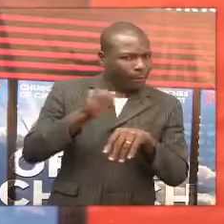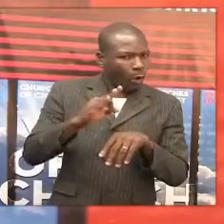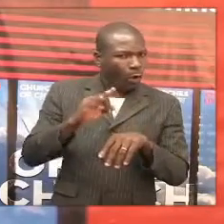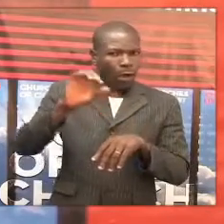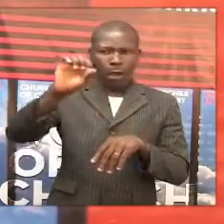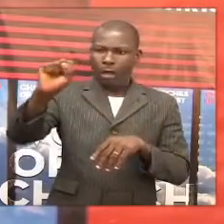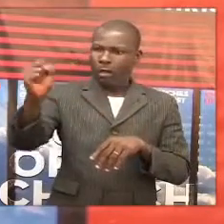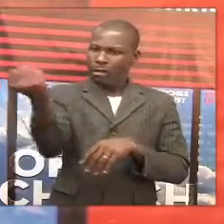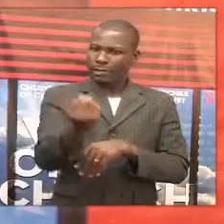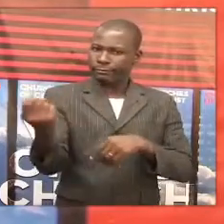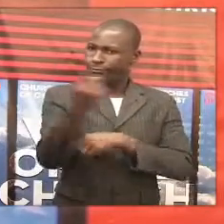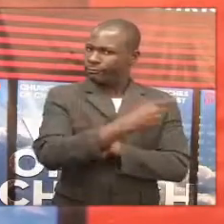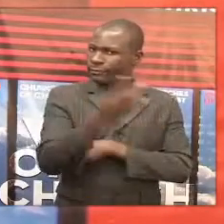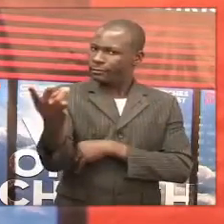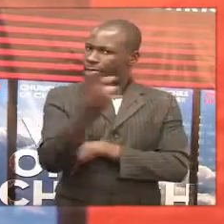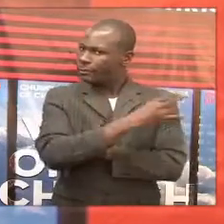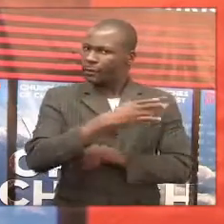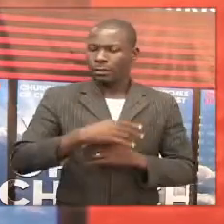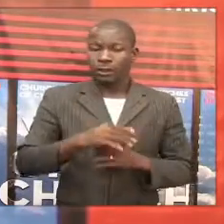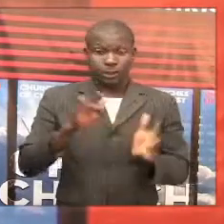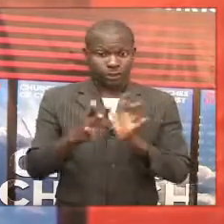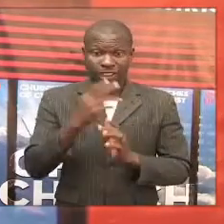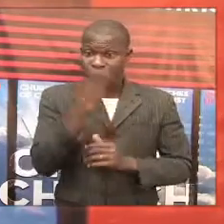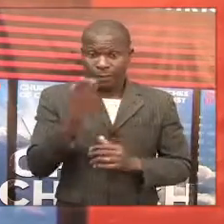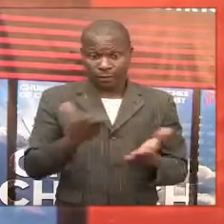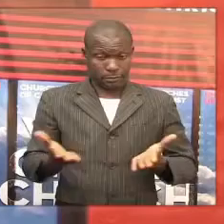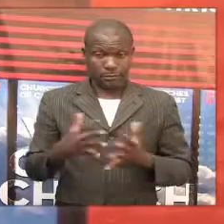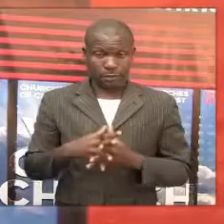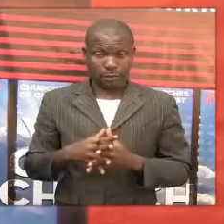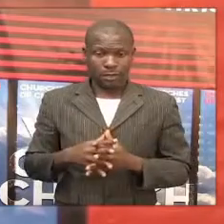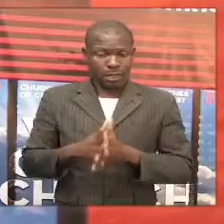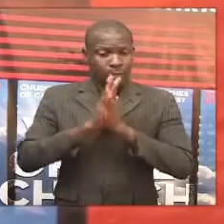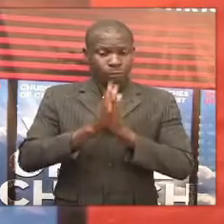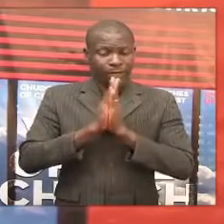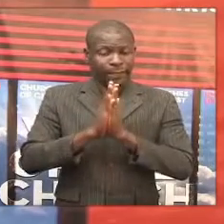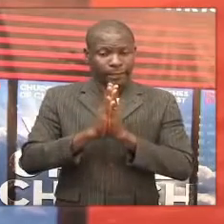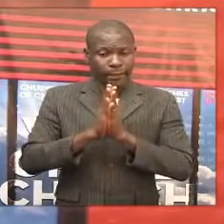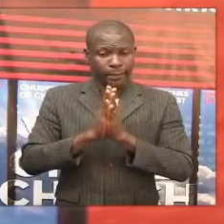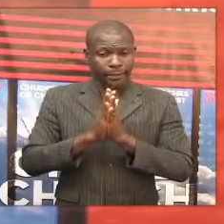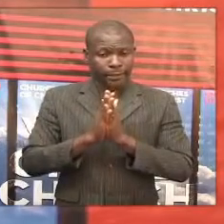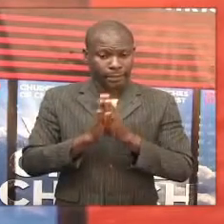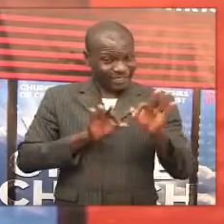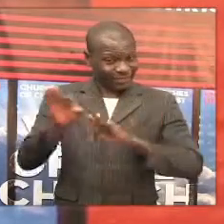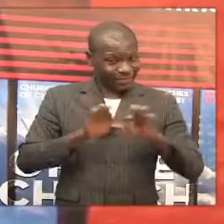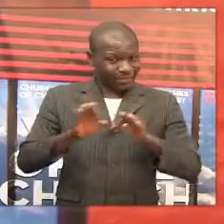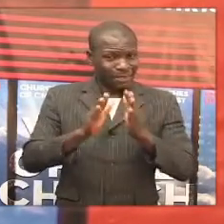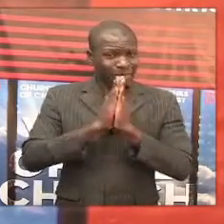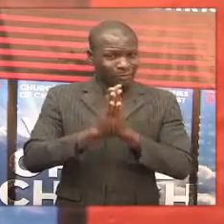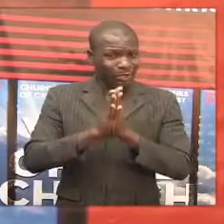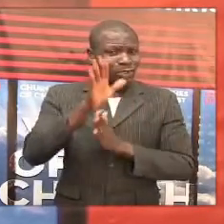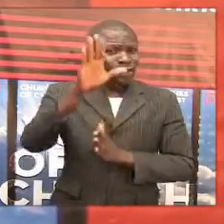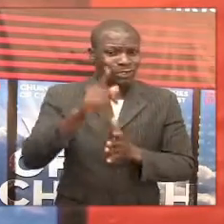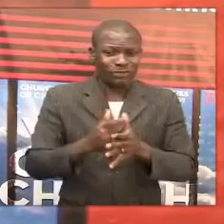Sabbath, what you say? Yes, you can say you. Now, mumma mpaye se, mugane